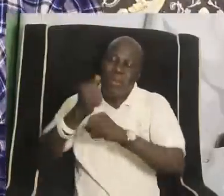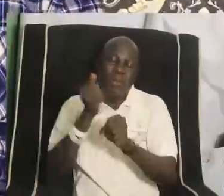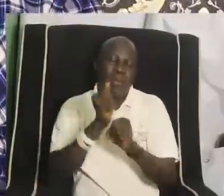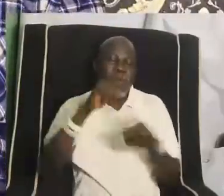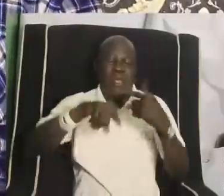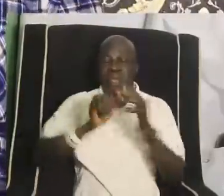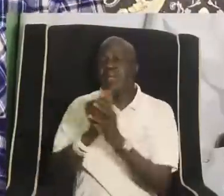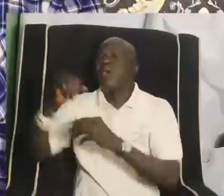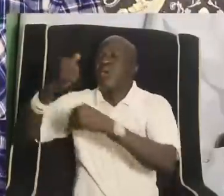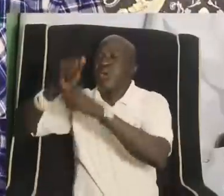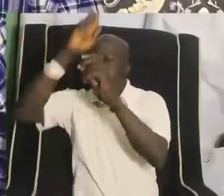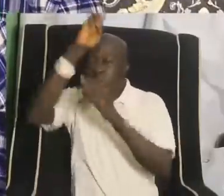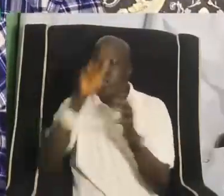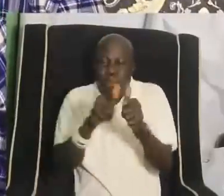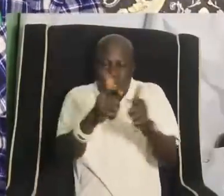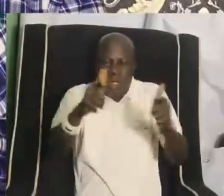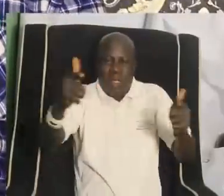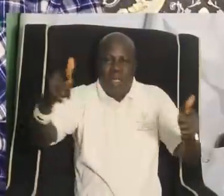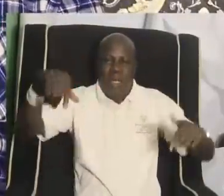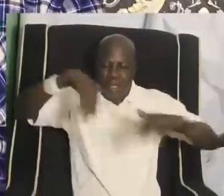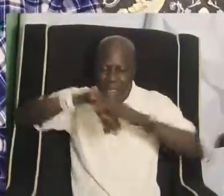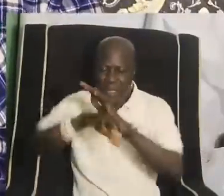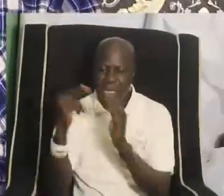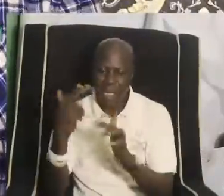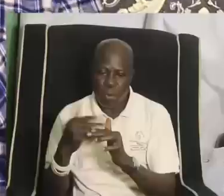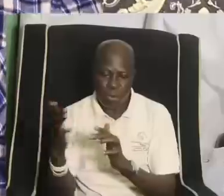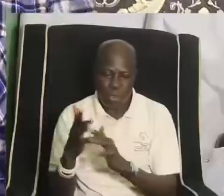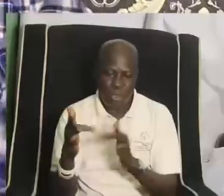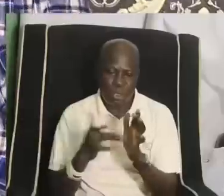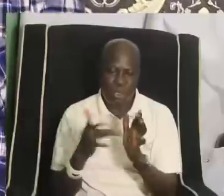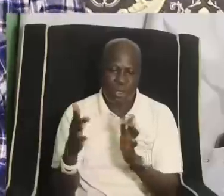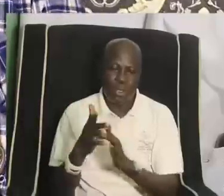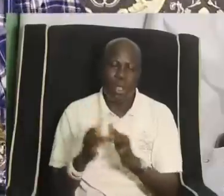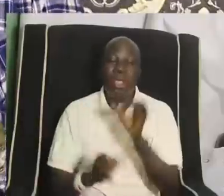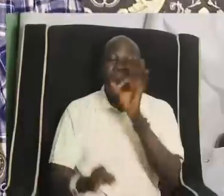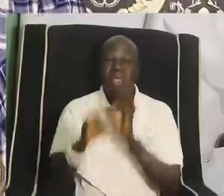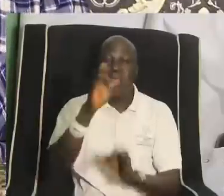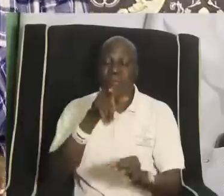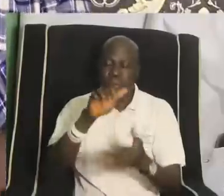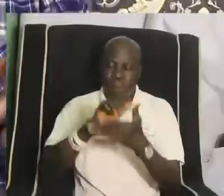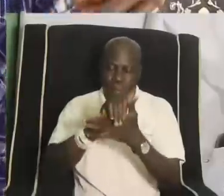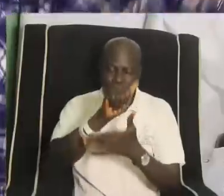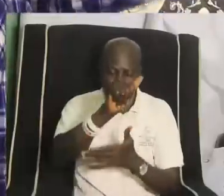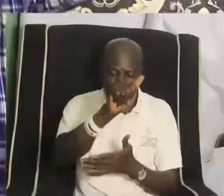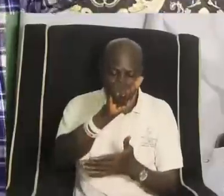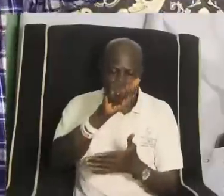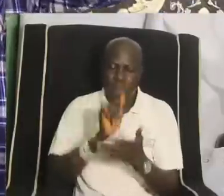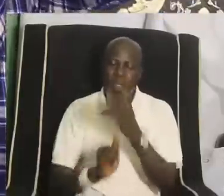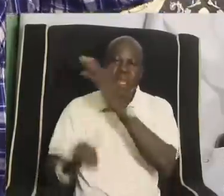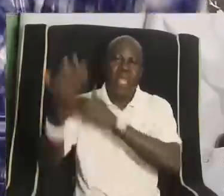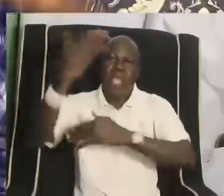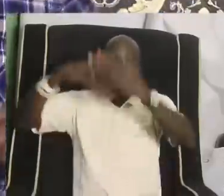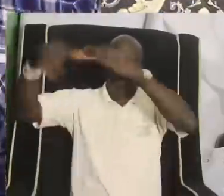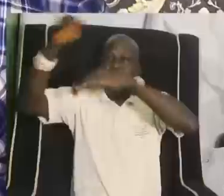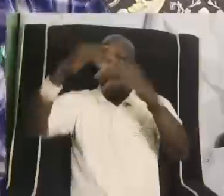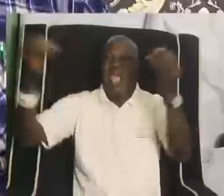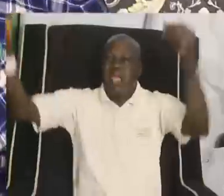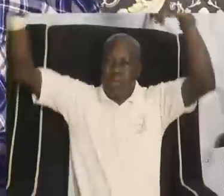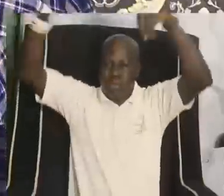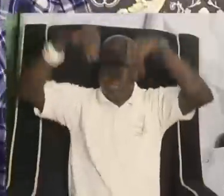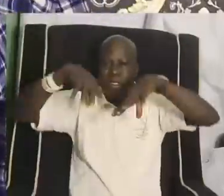great. Oh, Robbie, in that name of Jesus. Oh, if you believe, oh, so California.